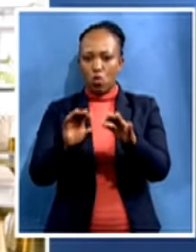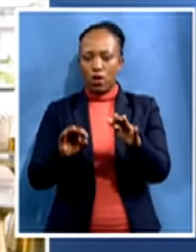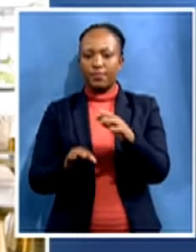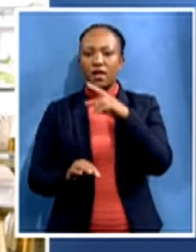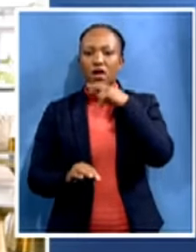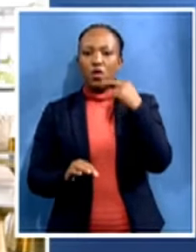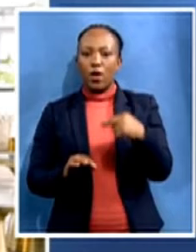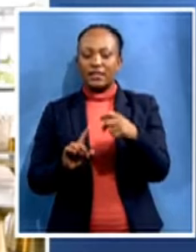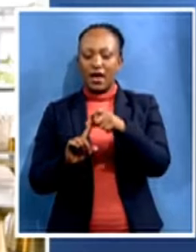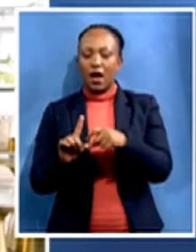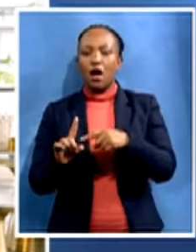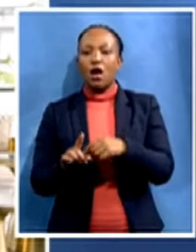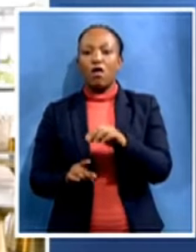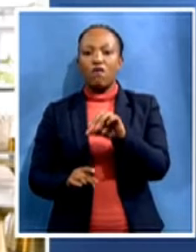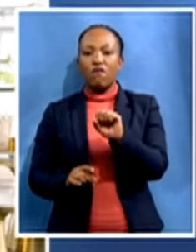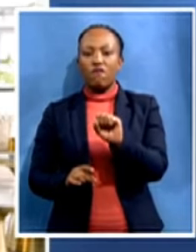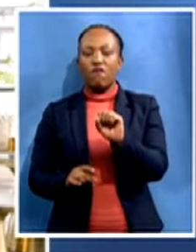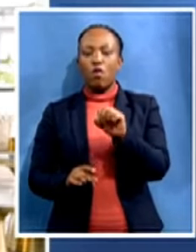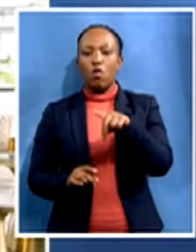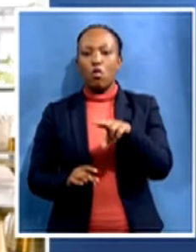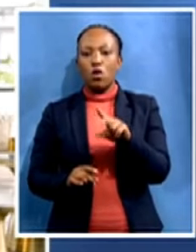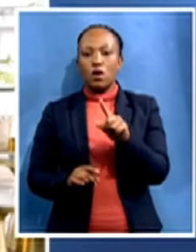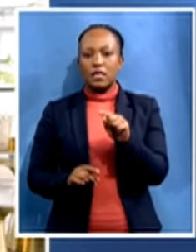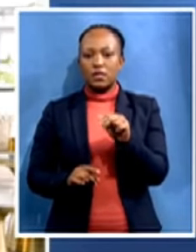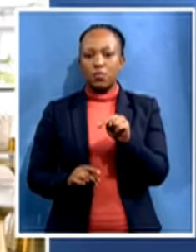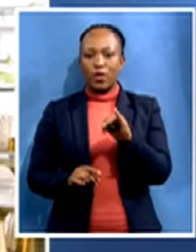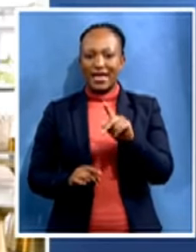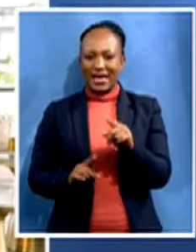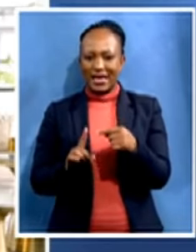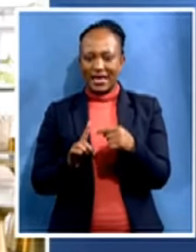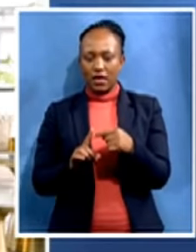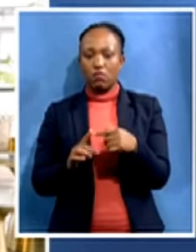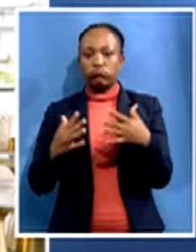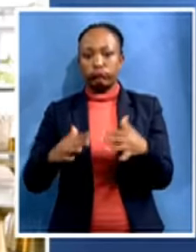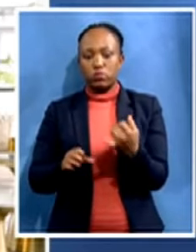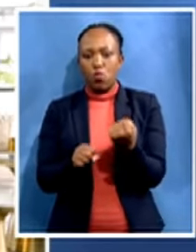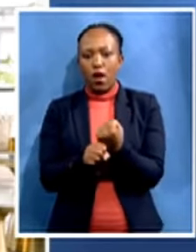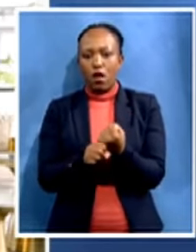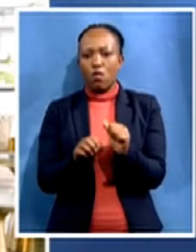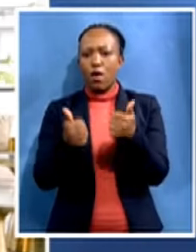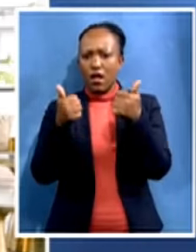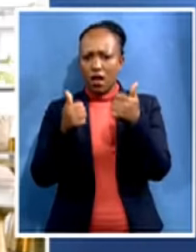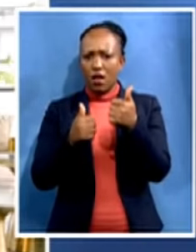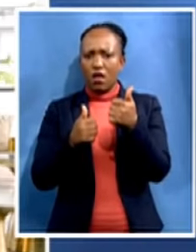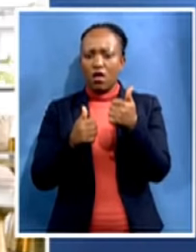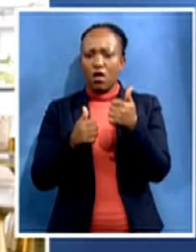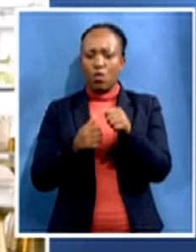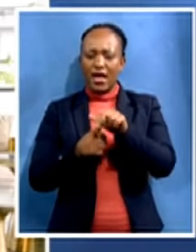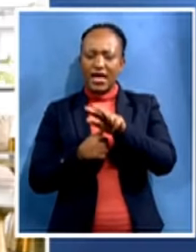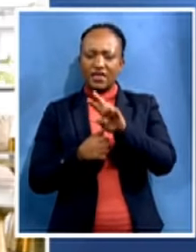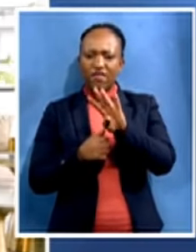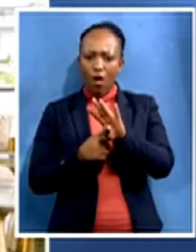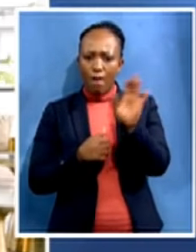Russian vaccine, is actually quite effective at about 84%, and also very, very safe. In